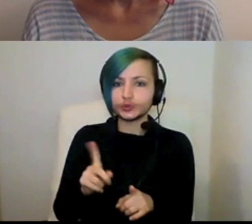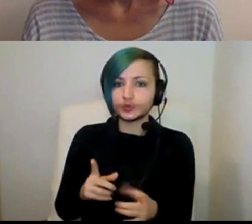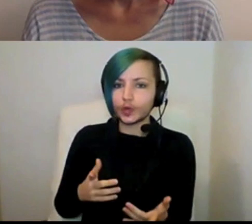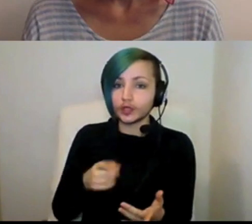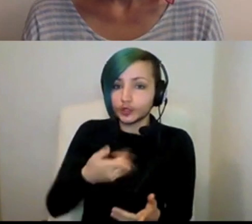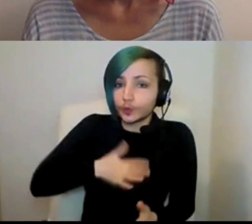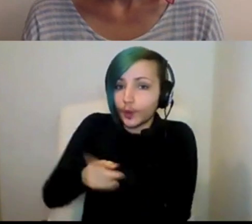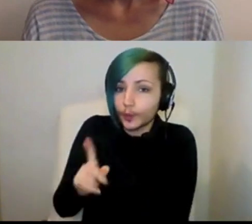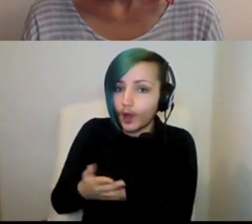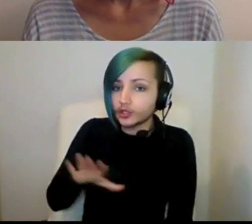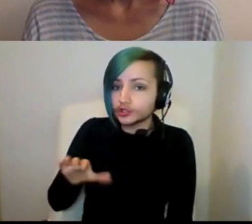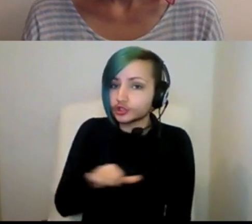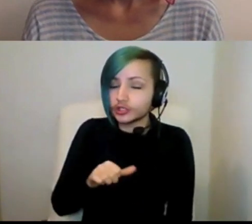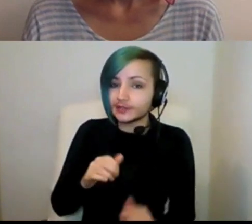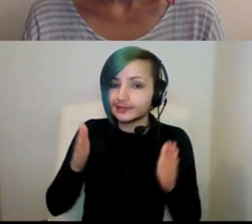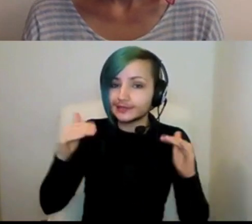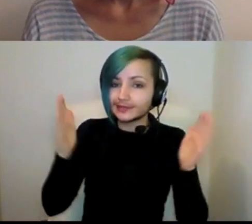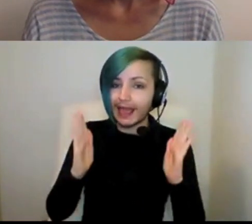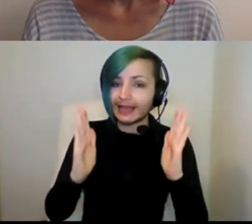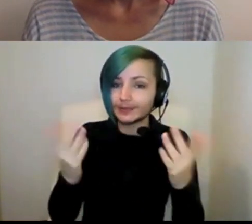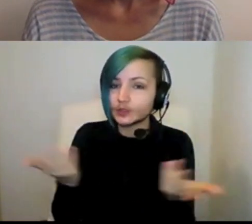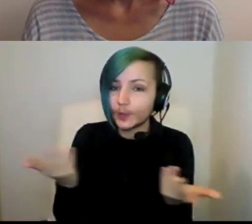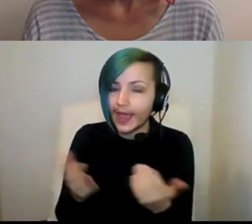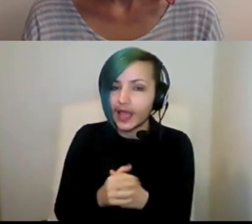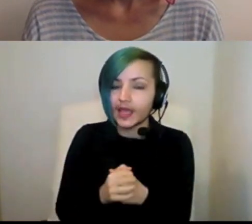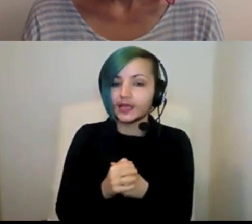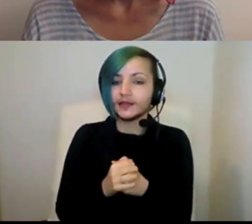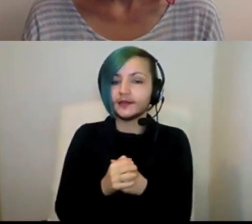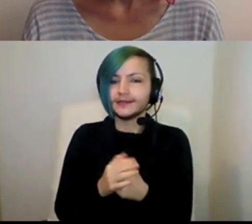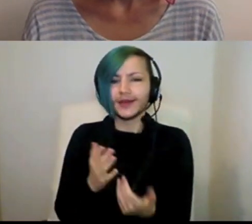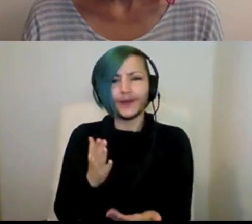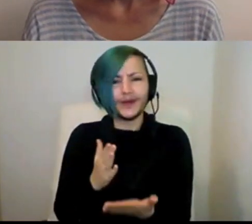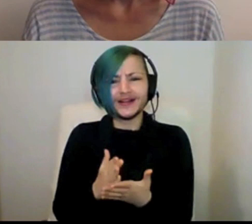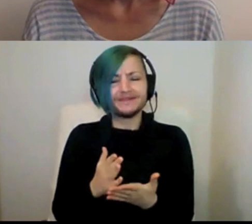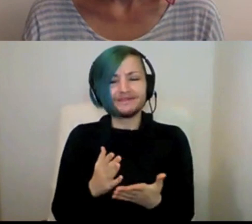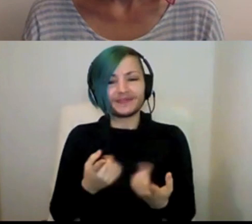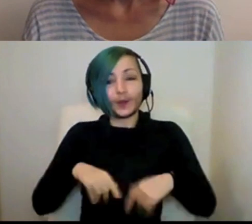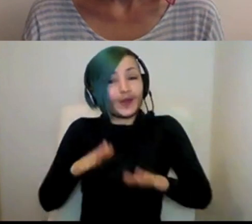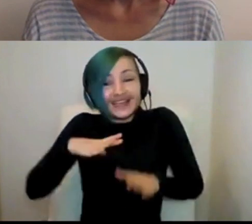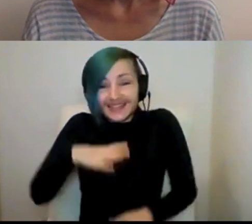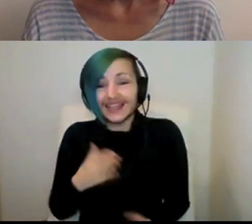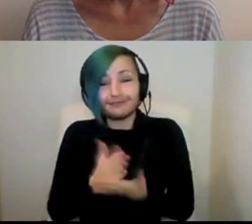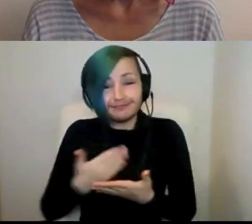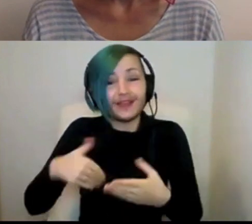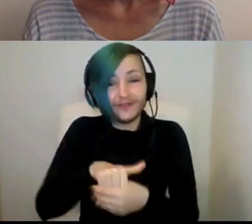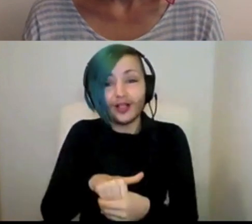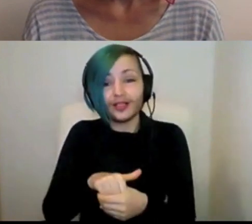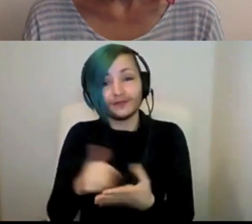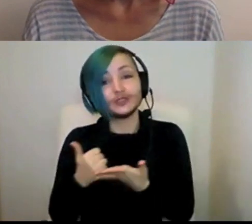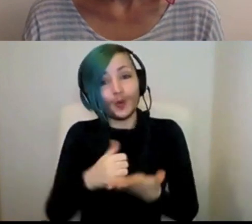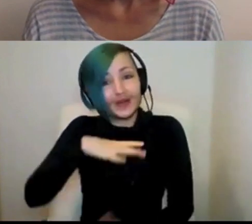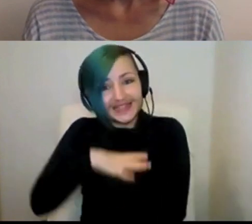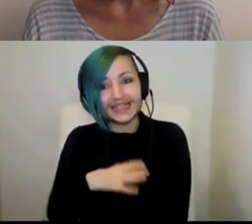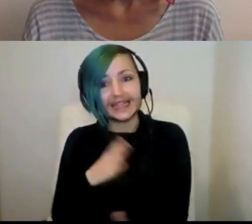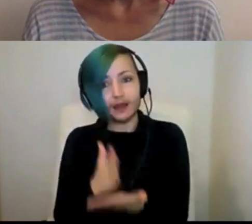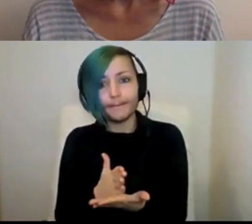know, that's the sort of, in the same way that we need to be involved with them, and they do need our support like